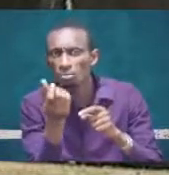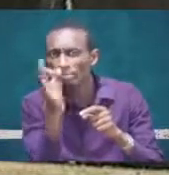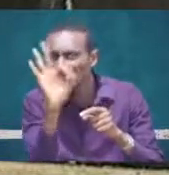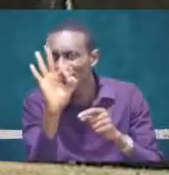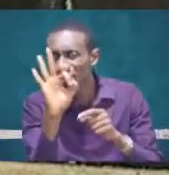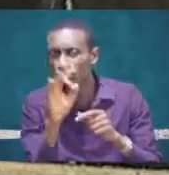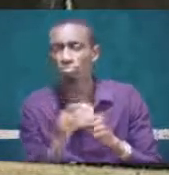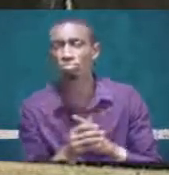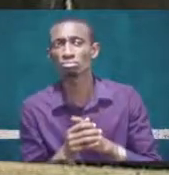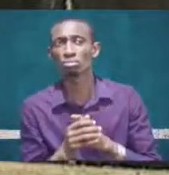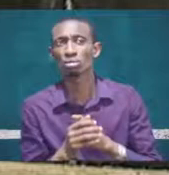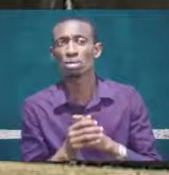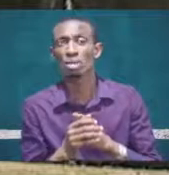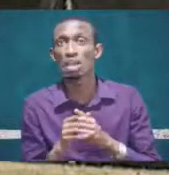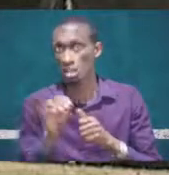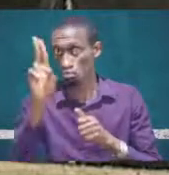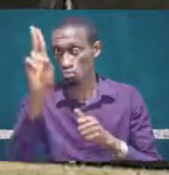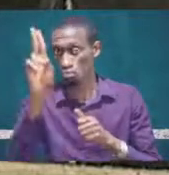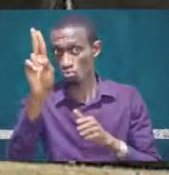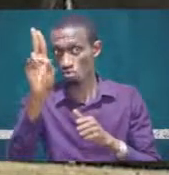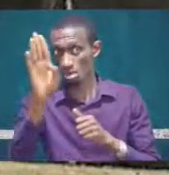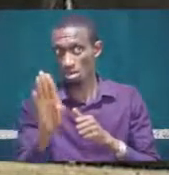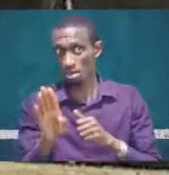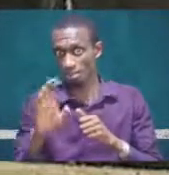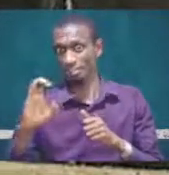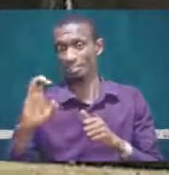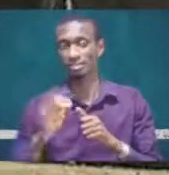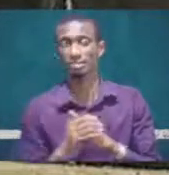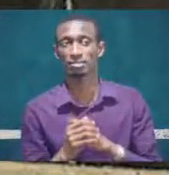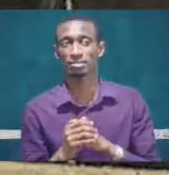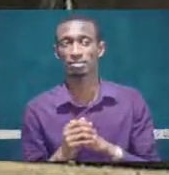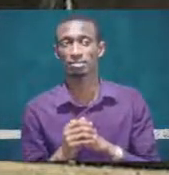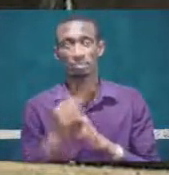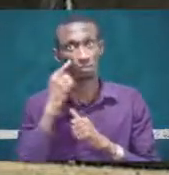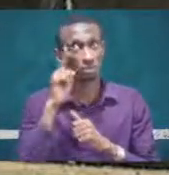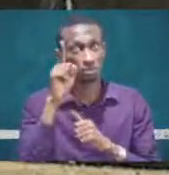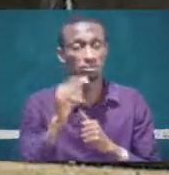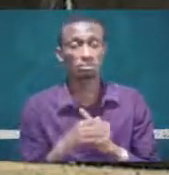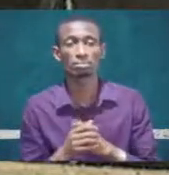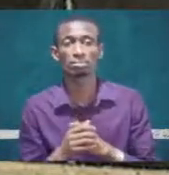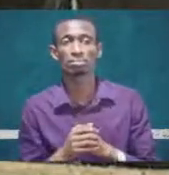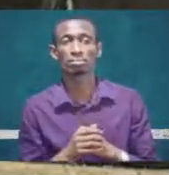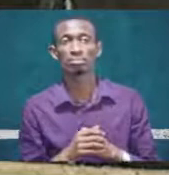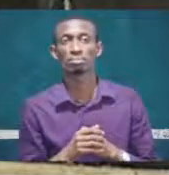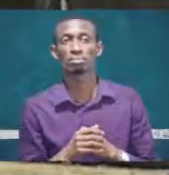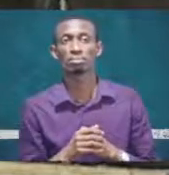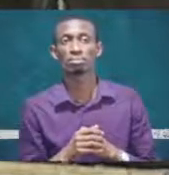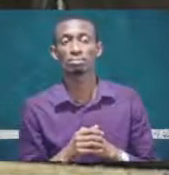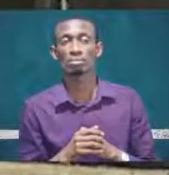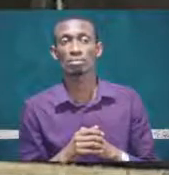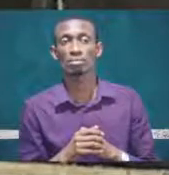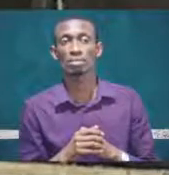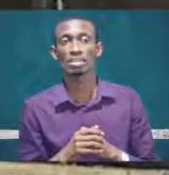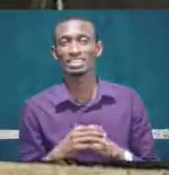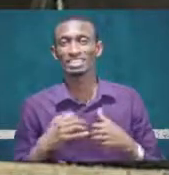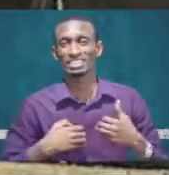third, in which we have a U going for a C. Did you check that? Now, the